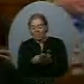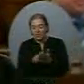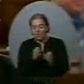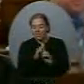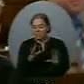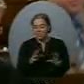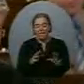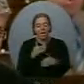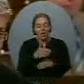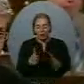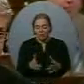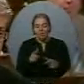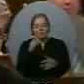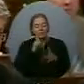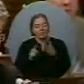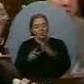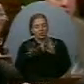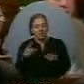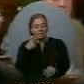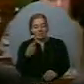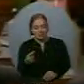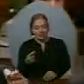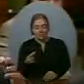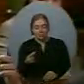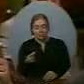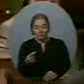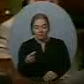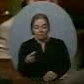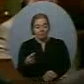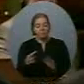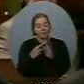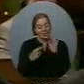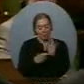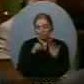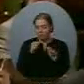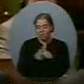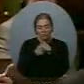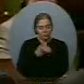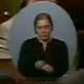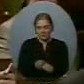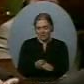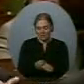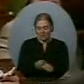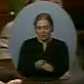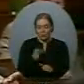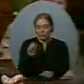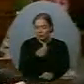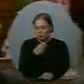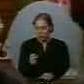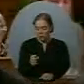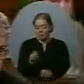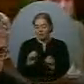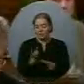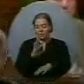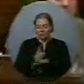Will he stand up and commit to a full investigation of this rogue minister? Because unless we fix the rules, this will happen again and again under